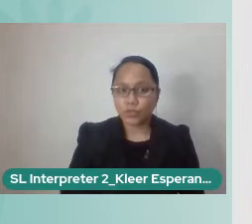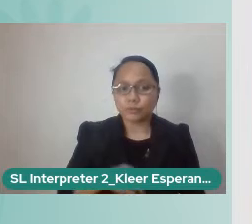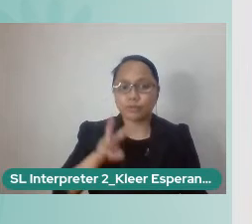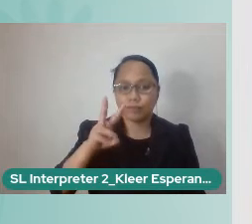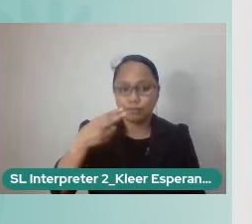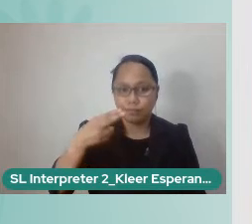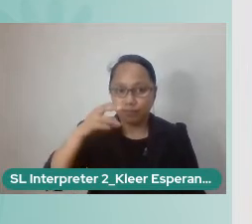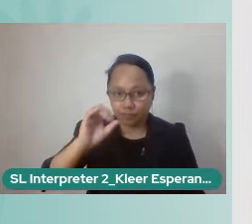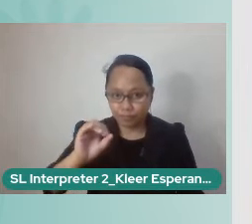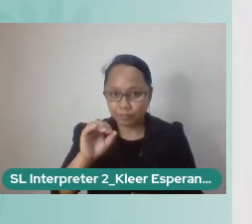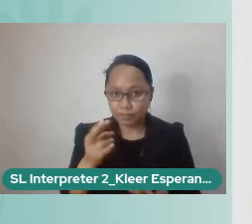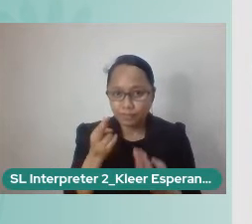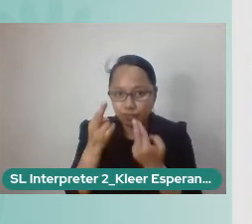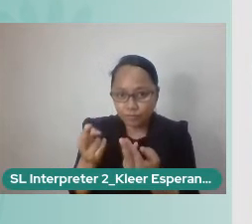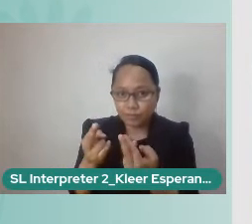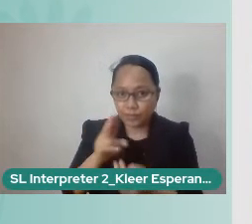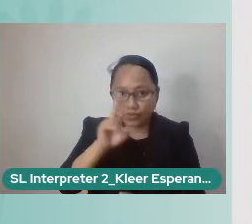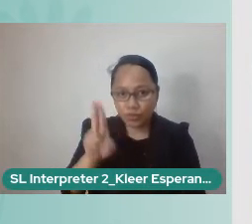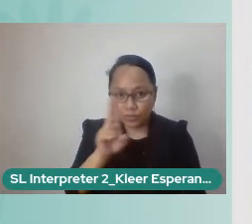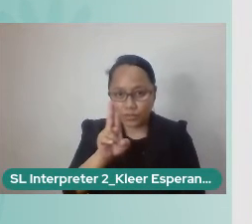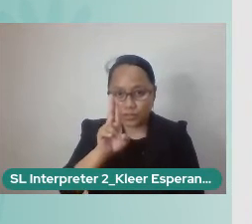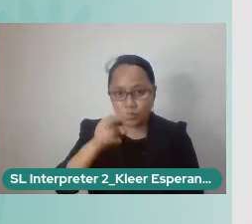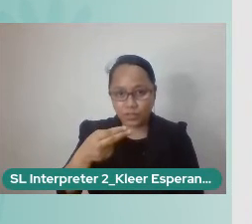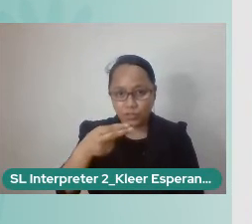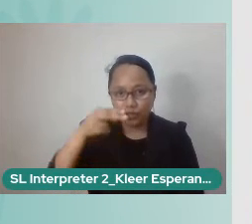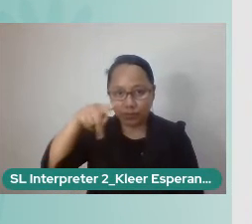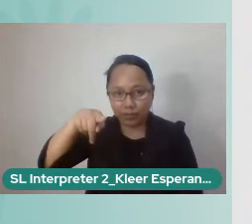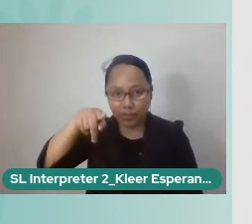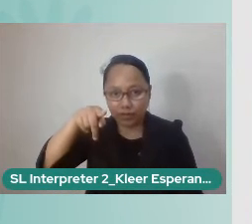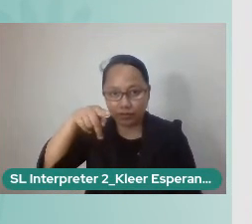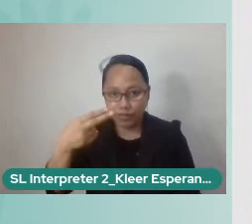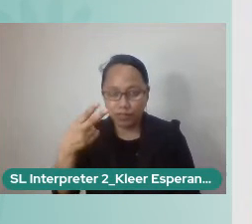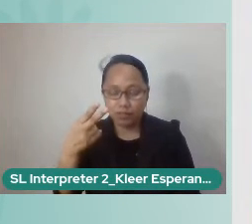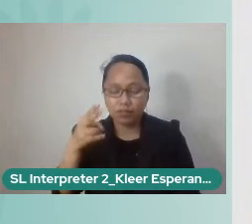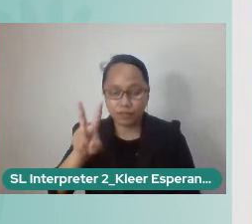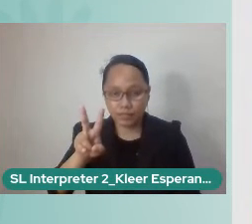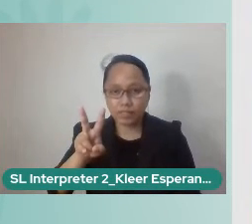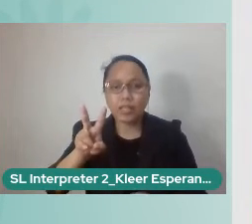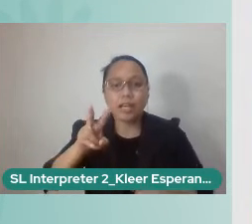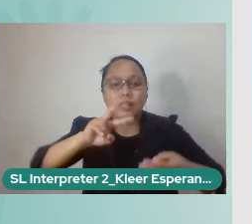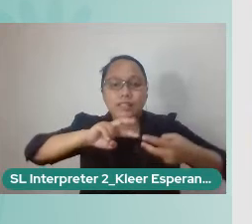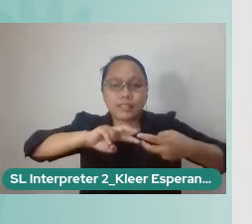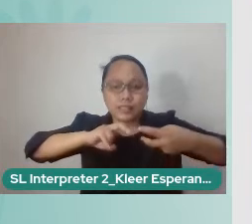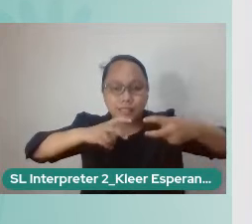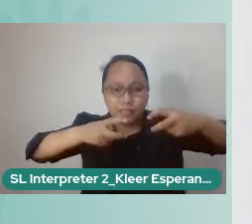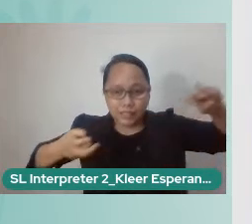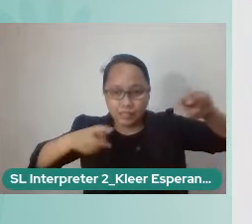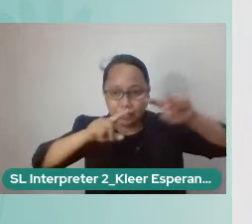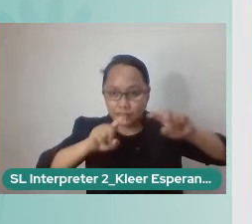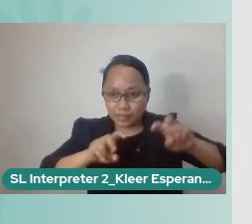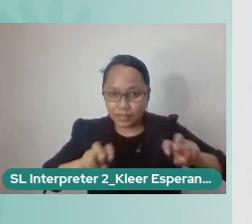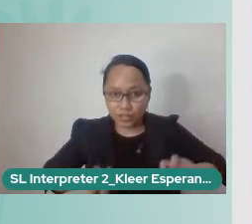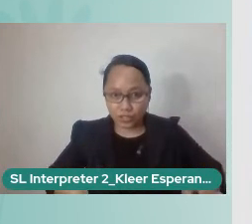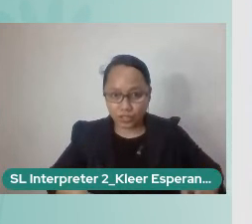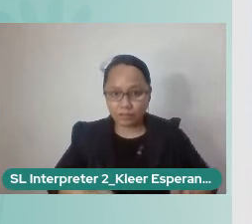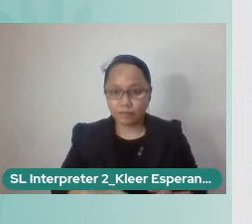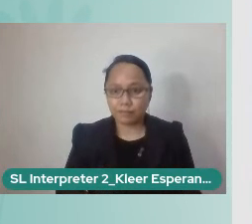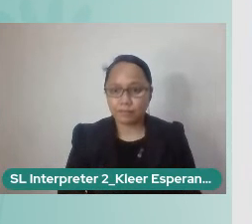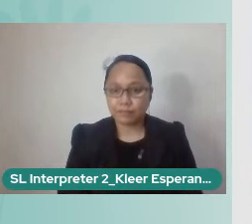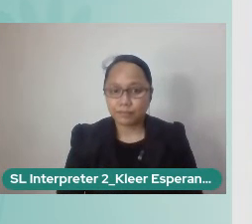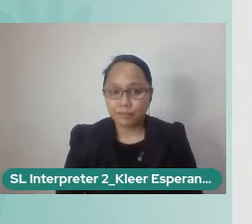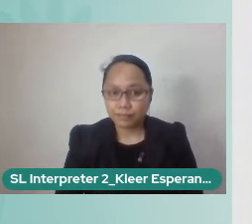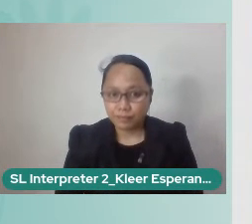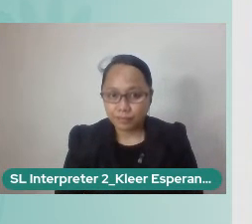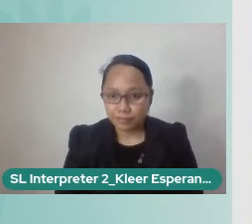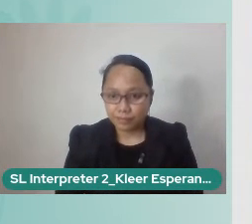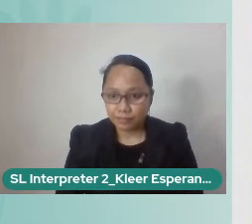on the screen here. But these guidelines are very important, and for the first time, WHO unequivocally recommends